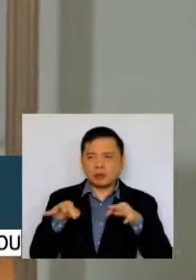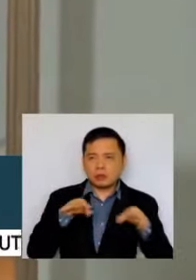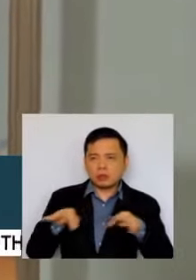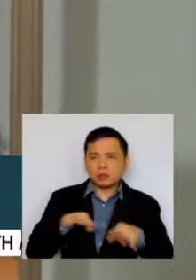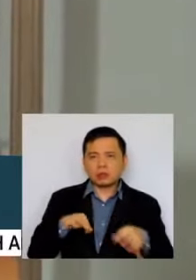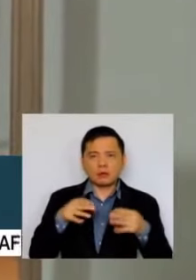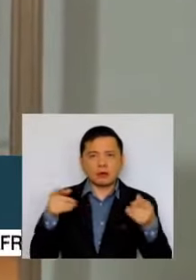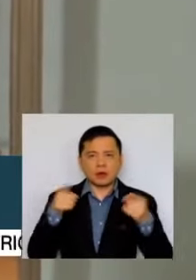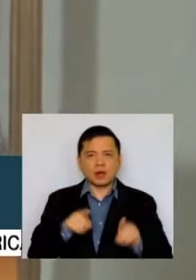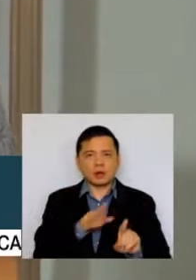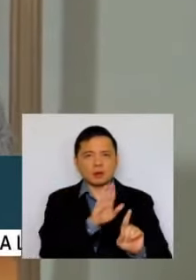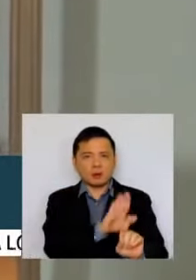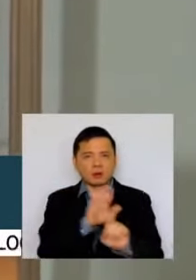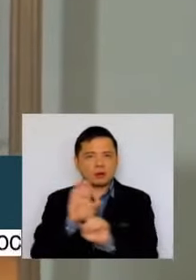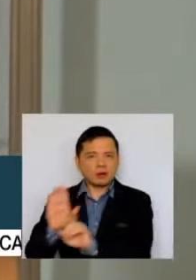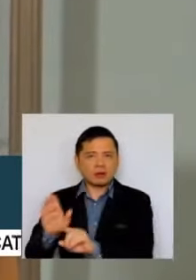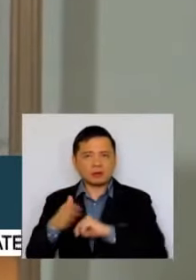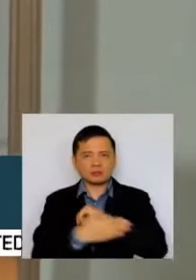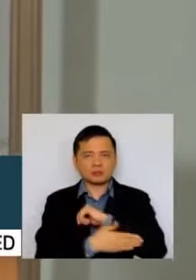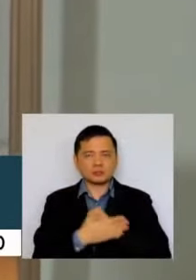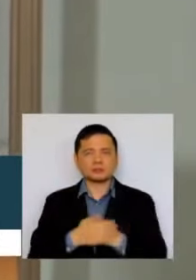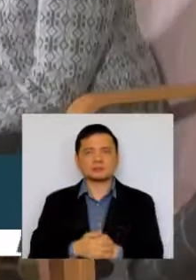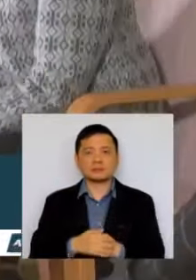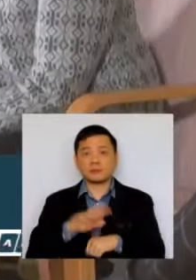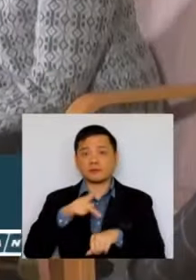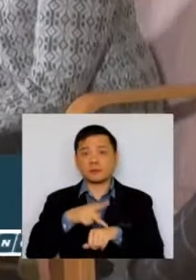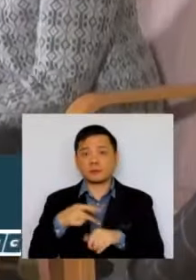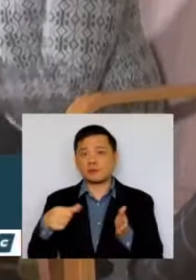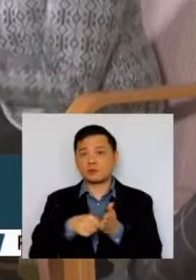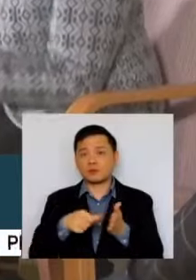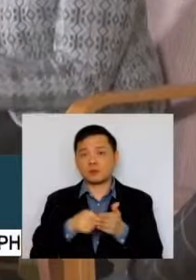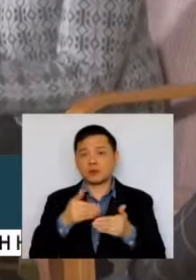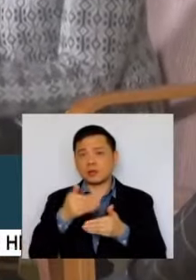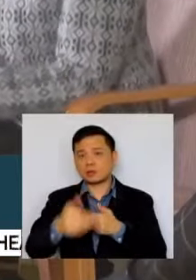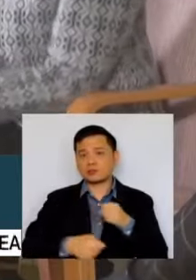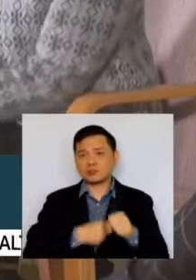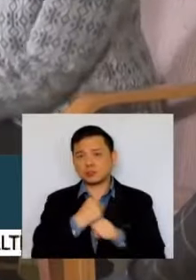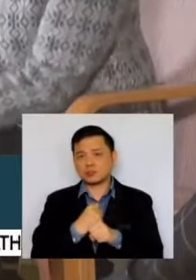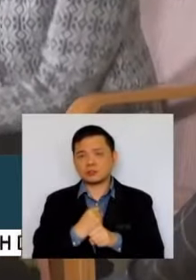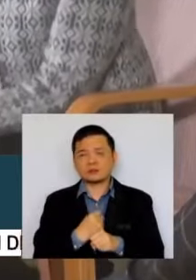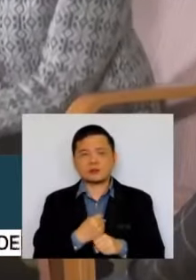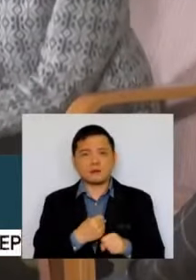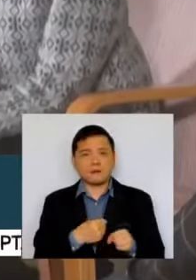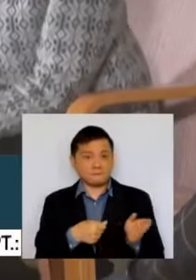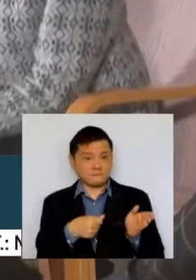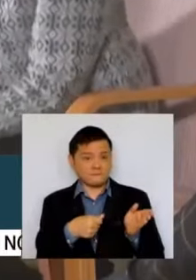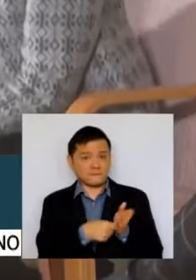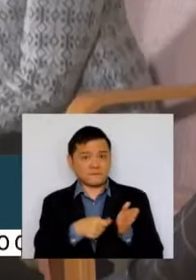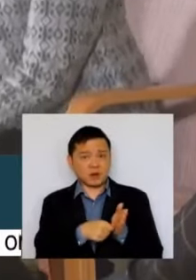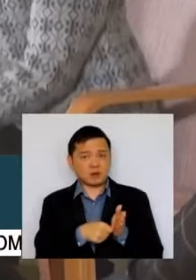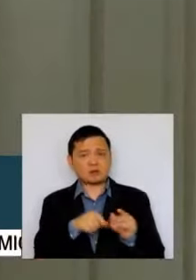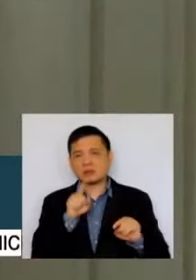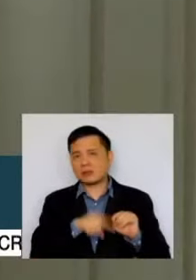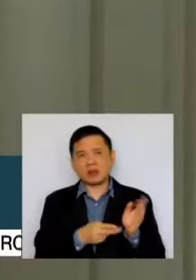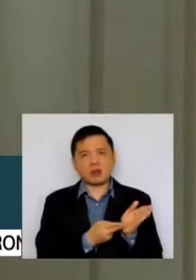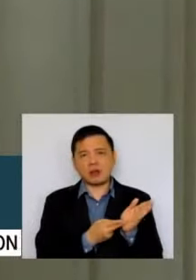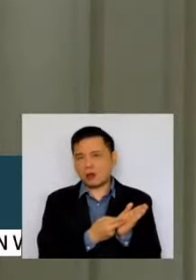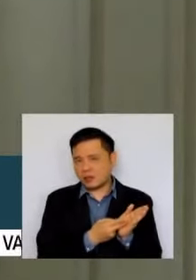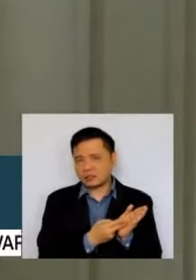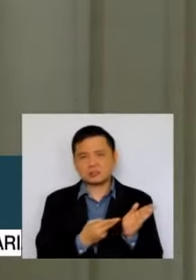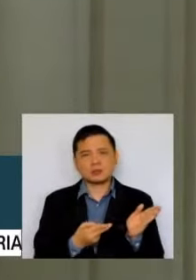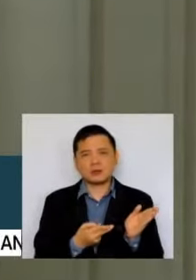hold presidential elections next year, Ressa says the voting cannot be conducted with integrity as long as social